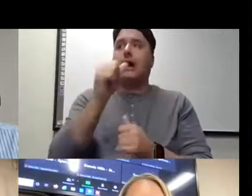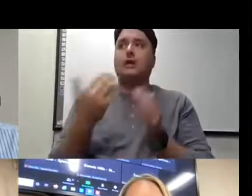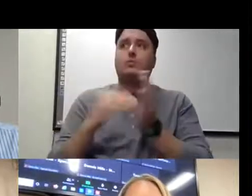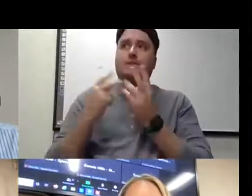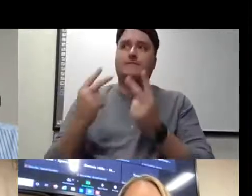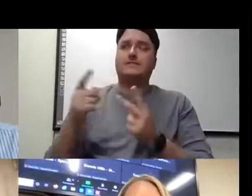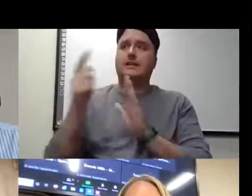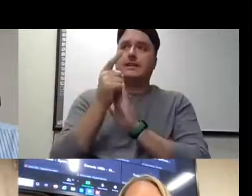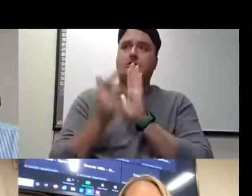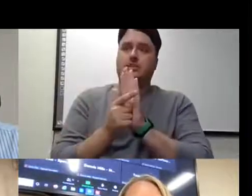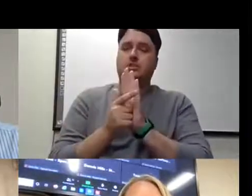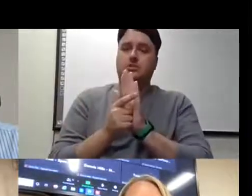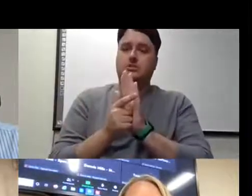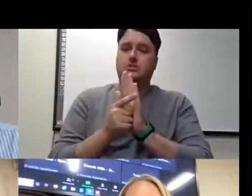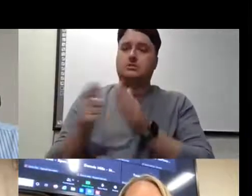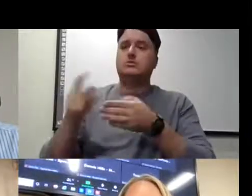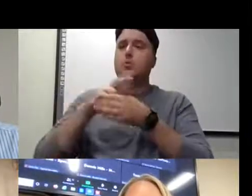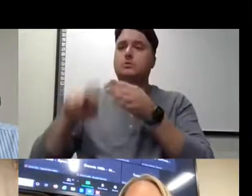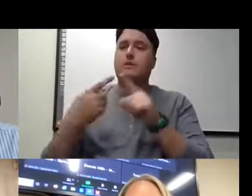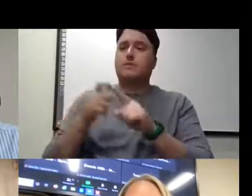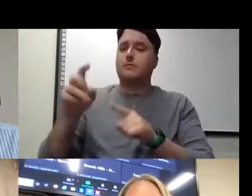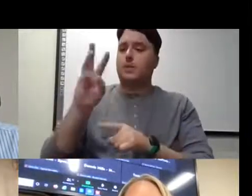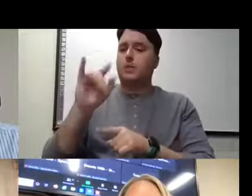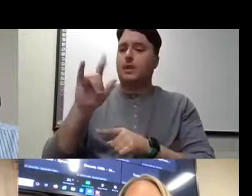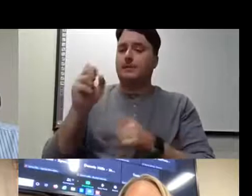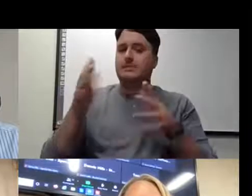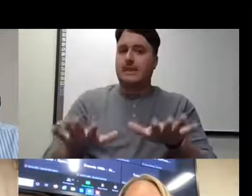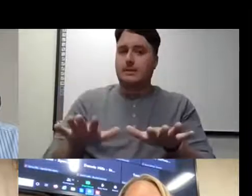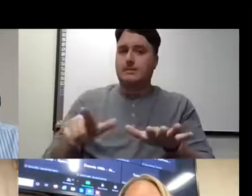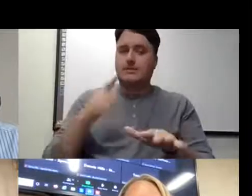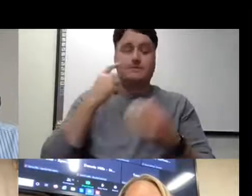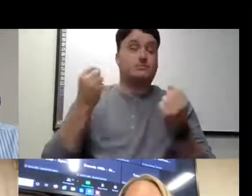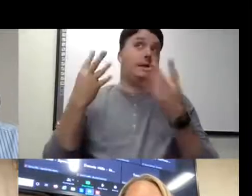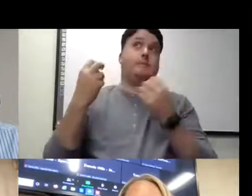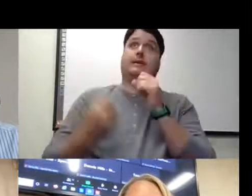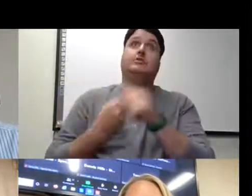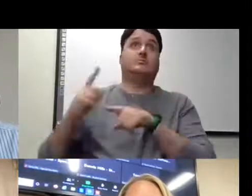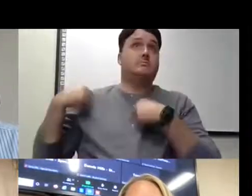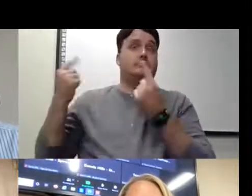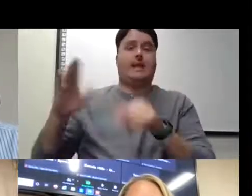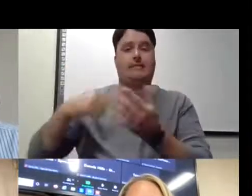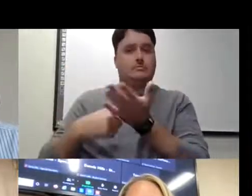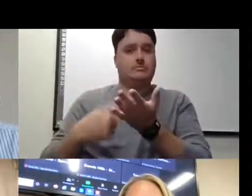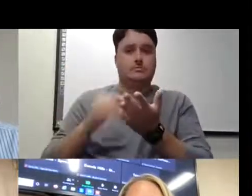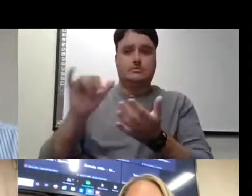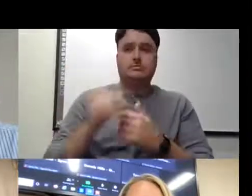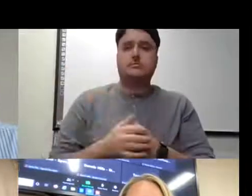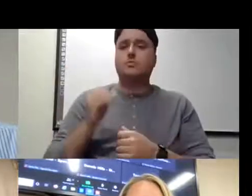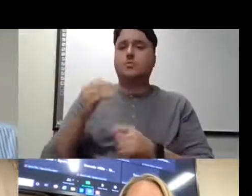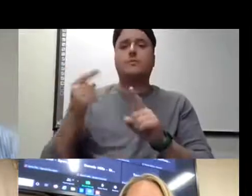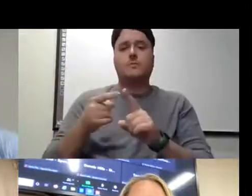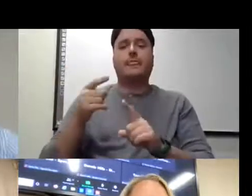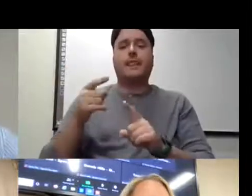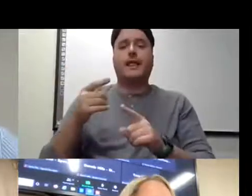this legislation that resulted from the Williams settlement for many, many years. So it